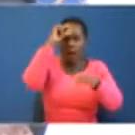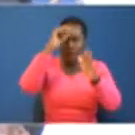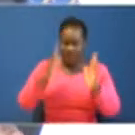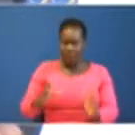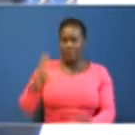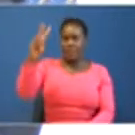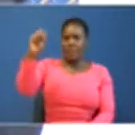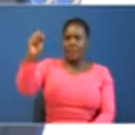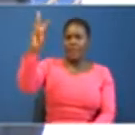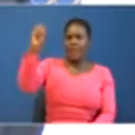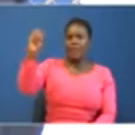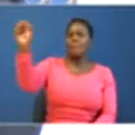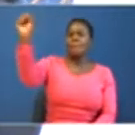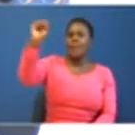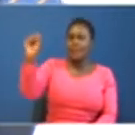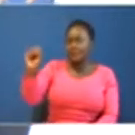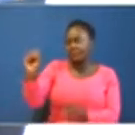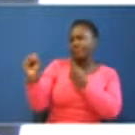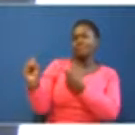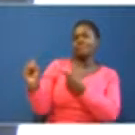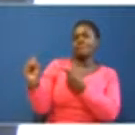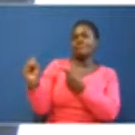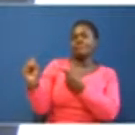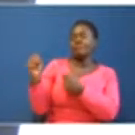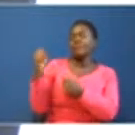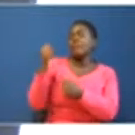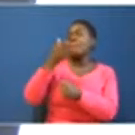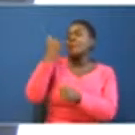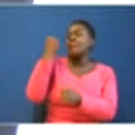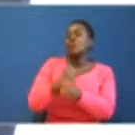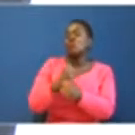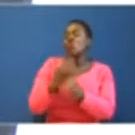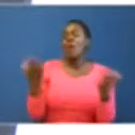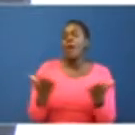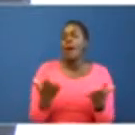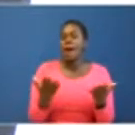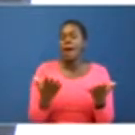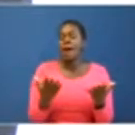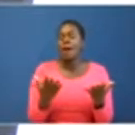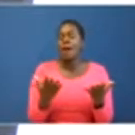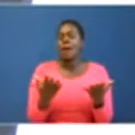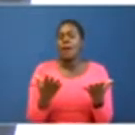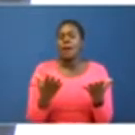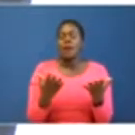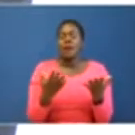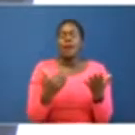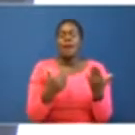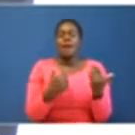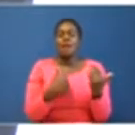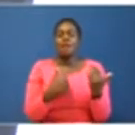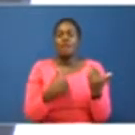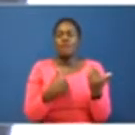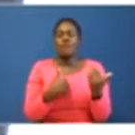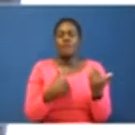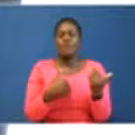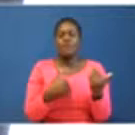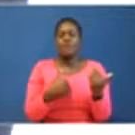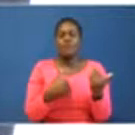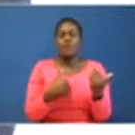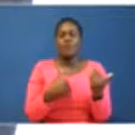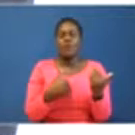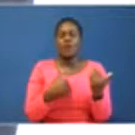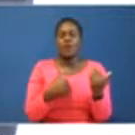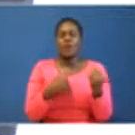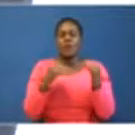nms where could enemies have done better we have um the the new